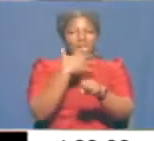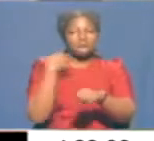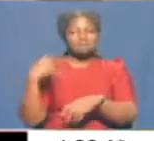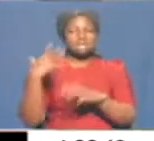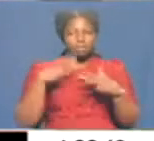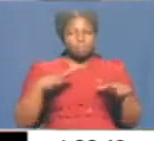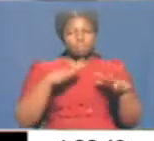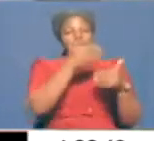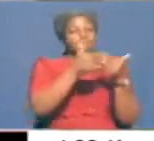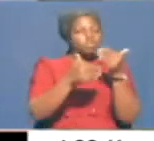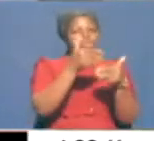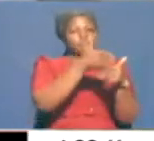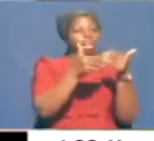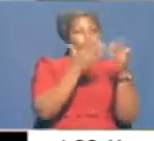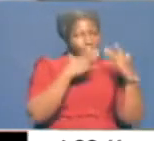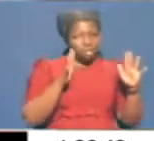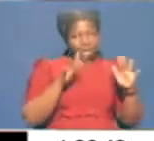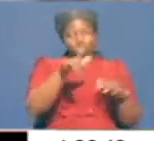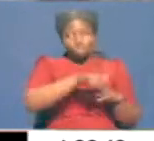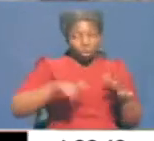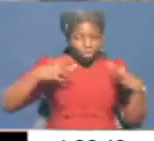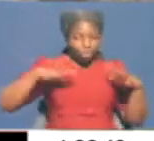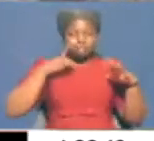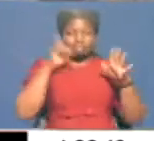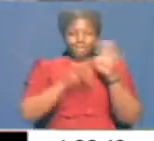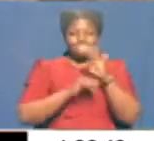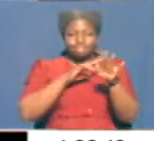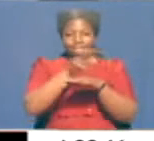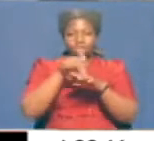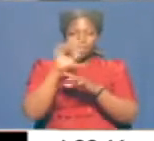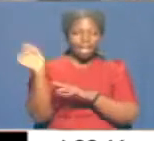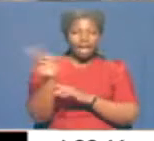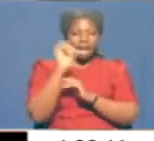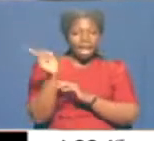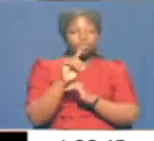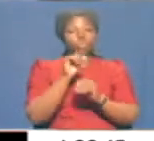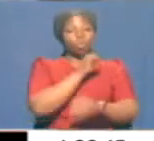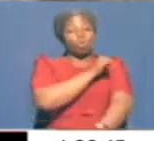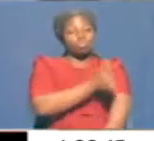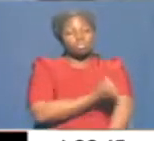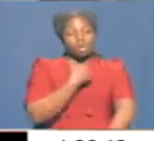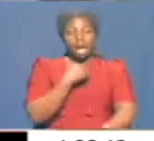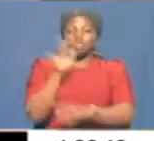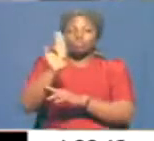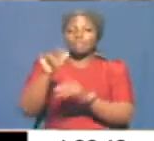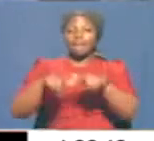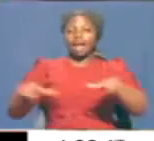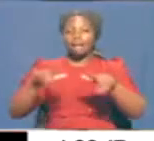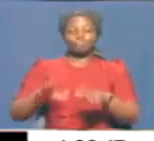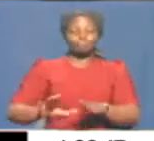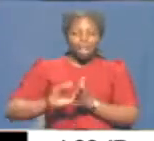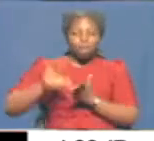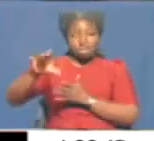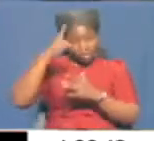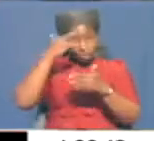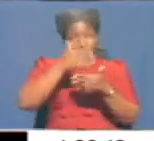erected. Locals, however, say the National Irrigation Authority has failed to utilize the land allocated for irrigation